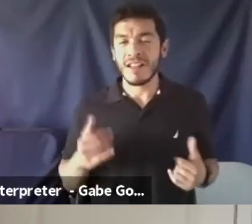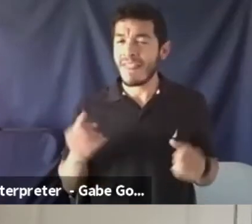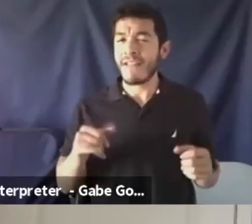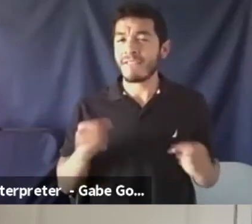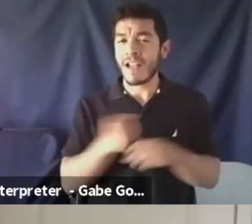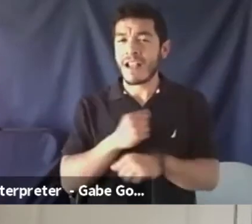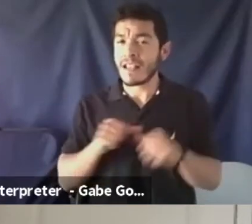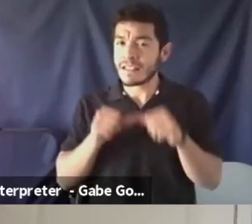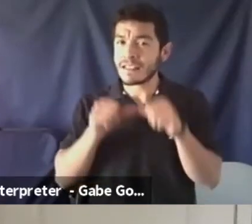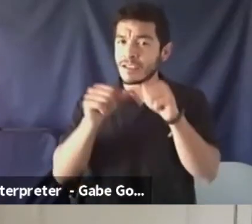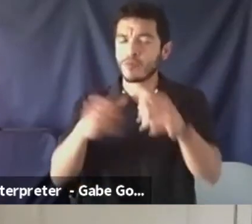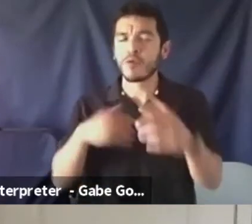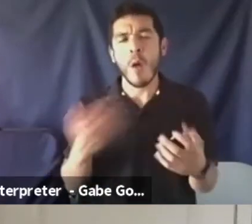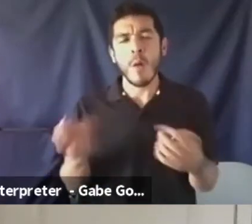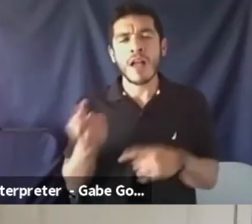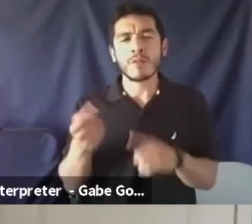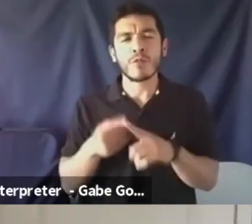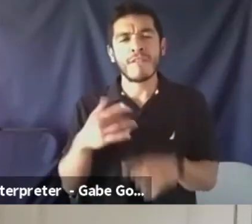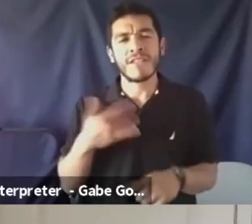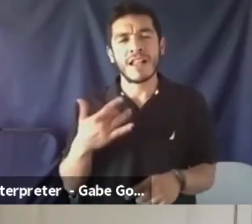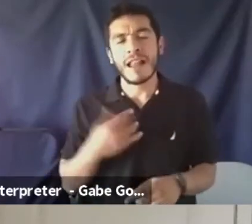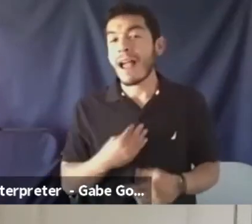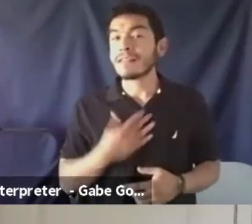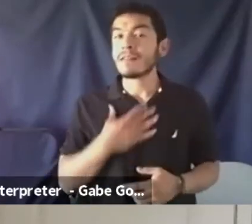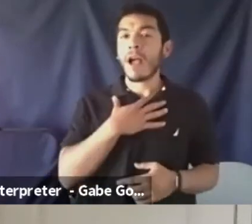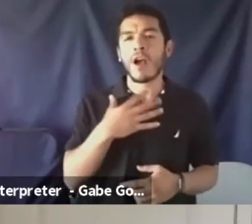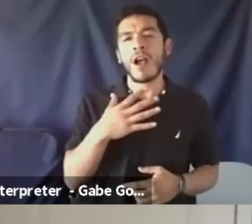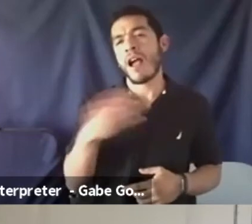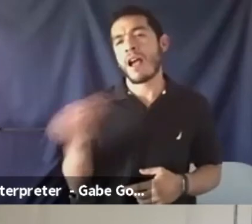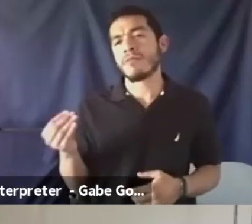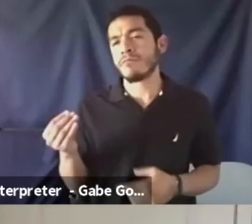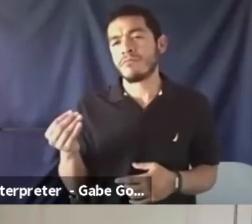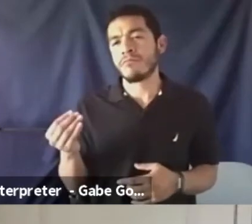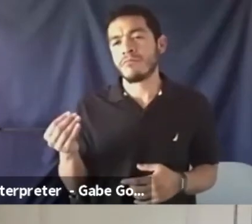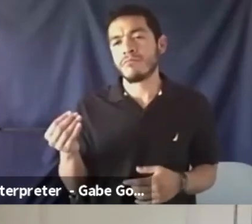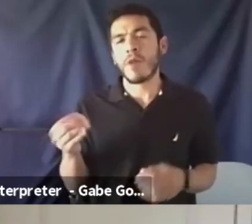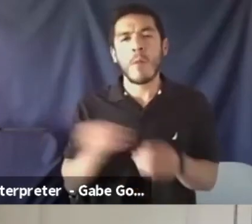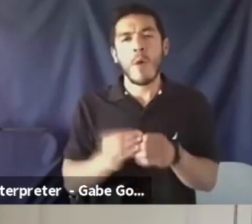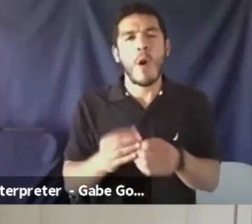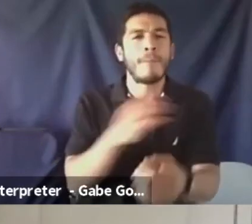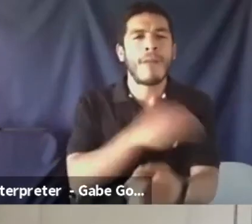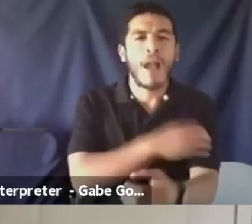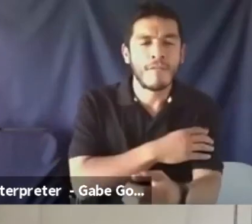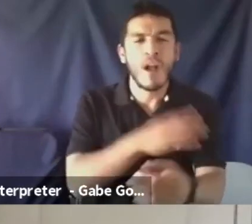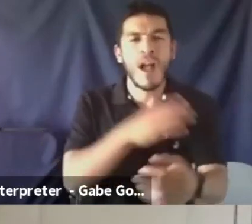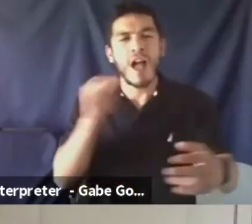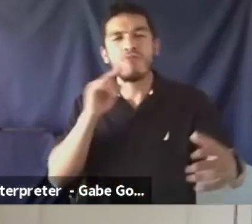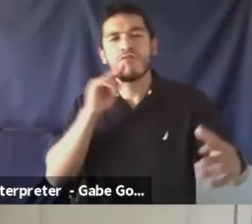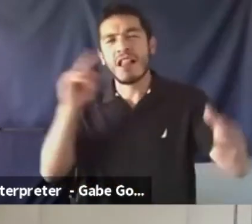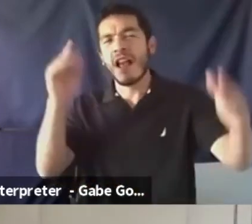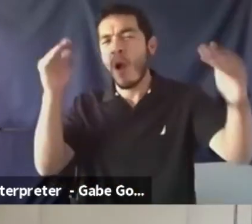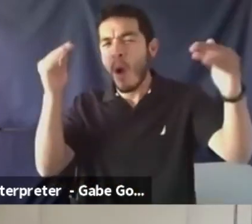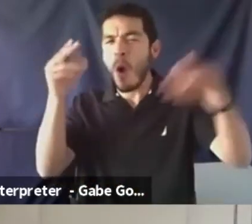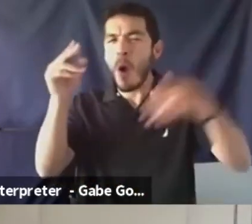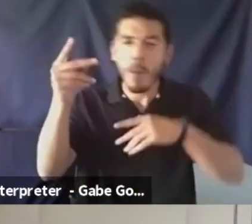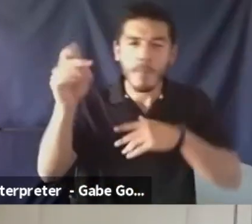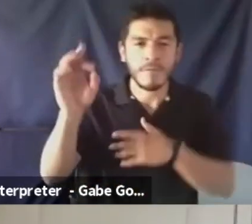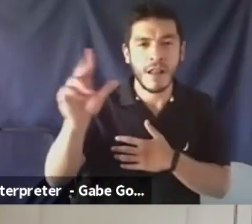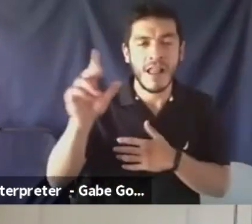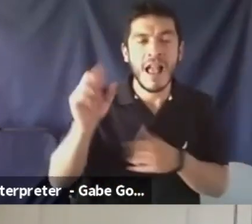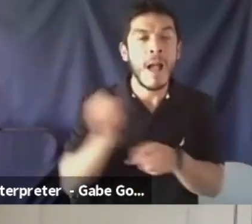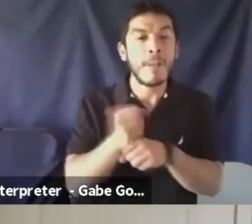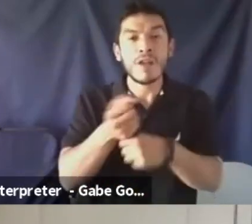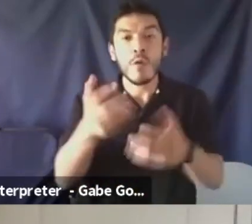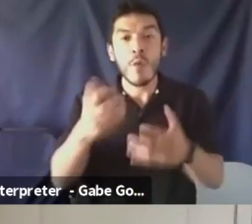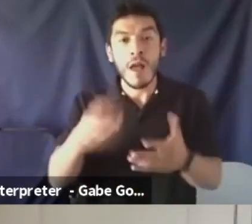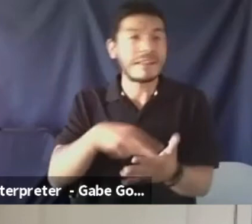be something that felt inspiring and empowering and hopeful, you know, something that makes you want to dance, like, you know, get